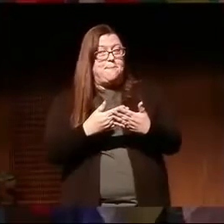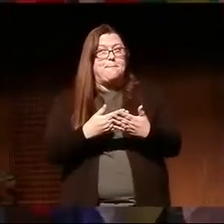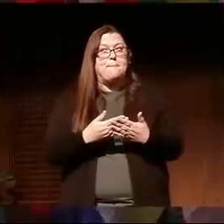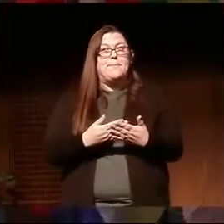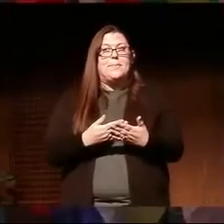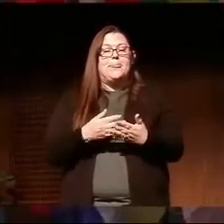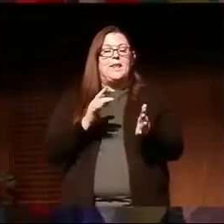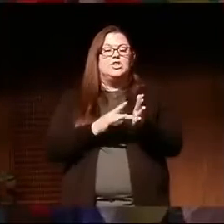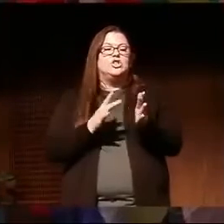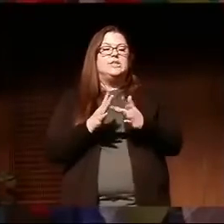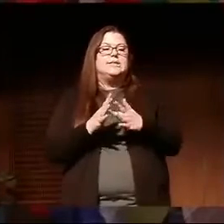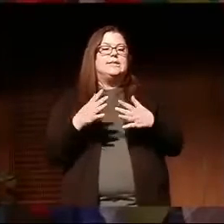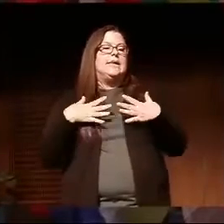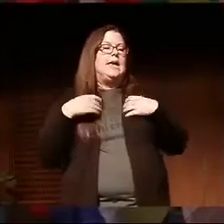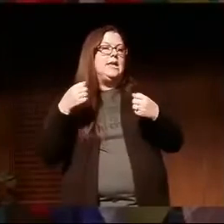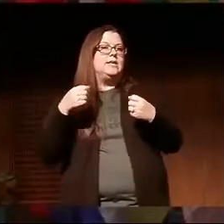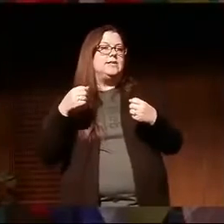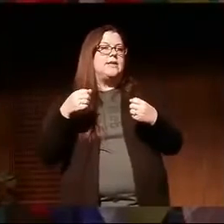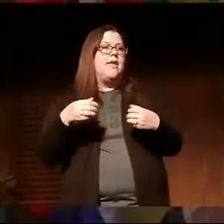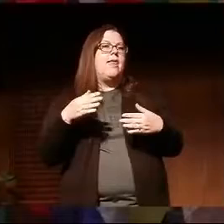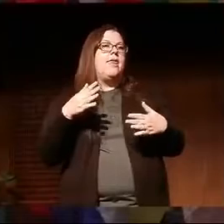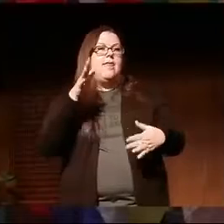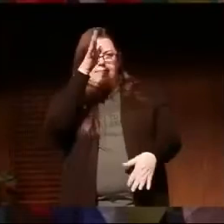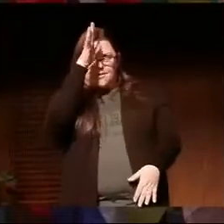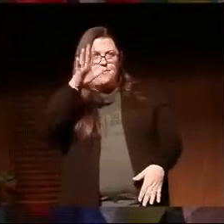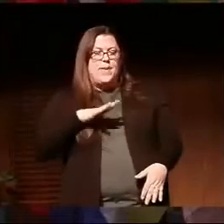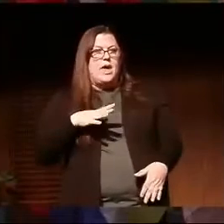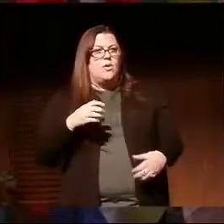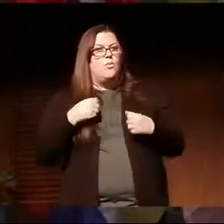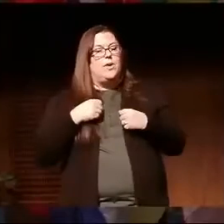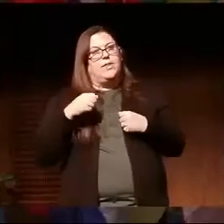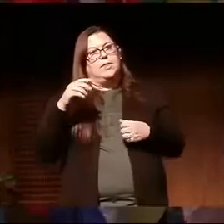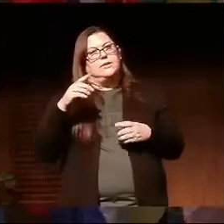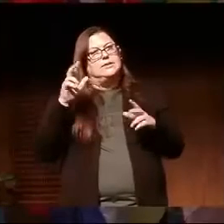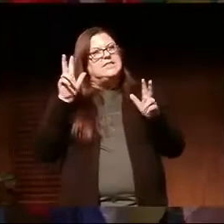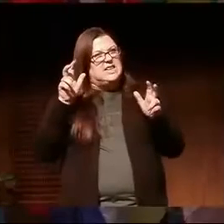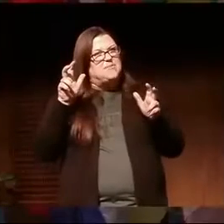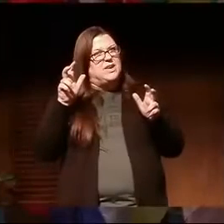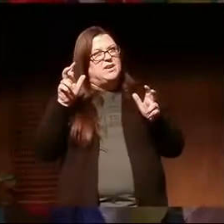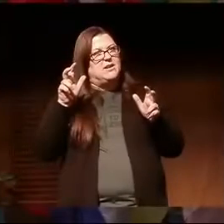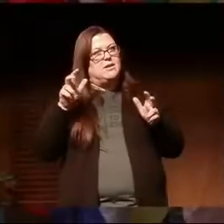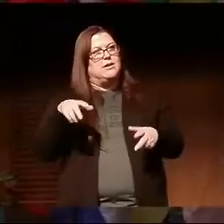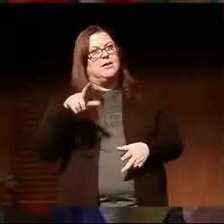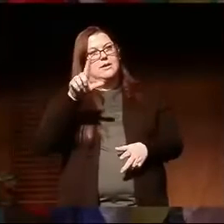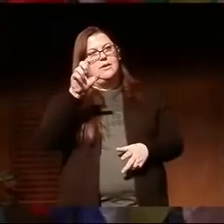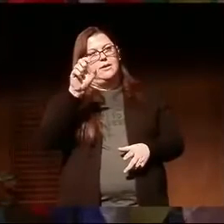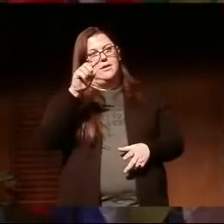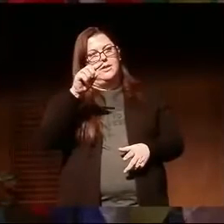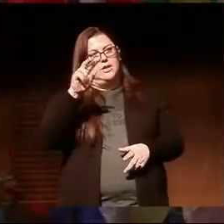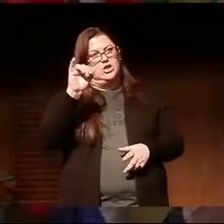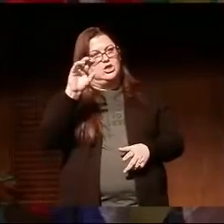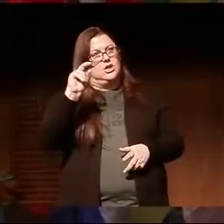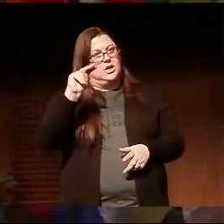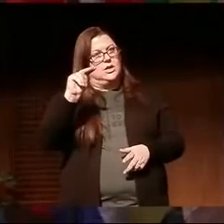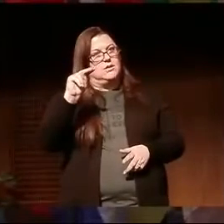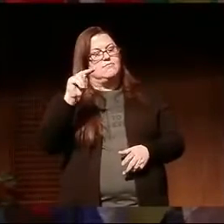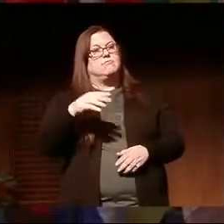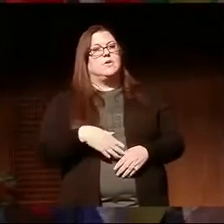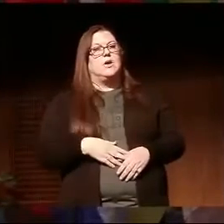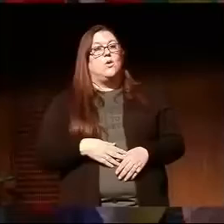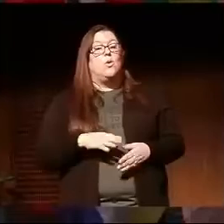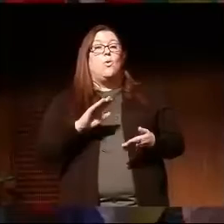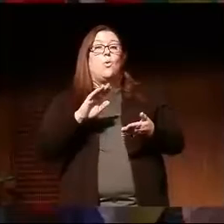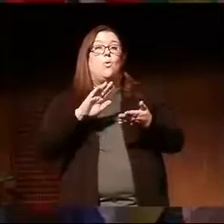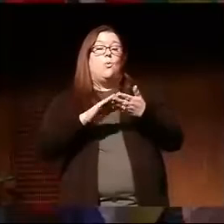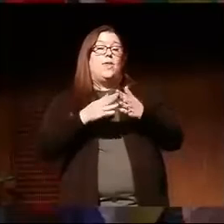Jesus heals a demoniac who had legion in him. Remember that? And the townsfolk, when they hear about